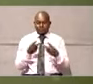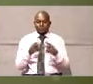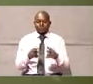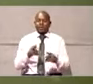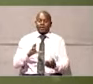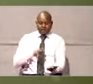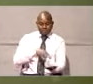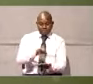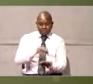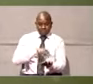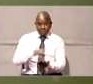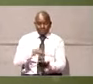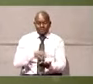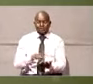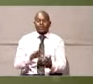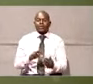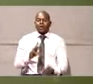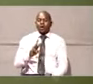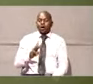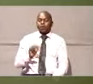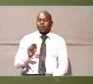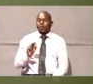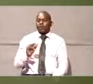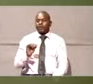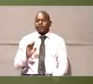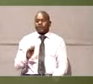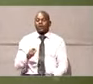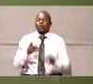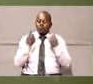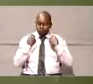chess player Harold Wanyama won bronze in the individual chess round.